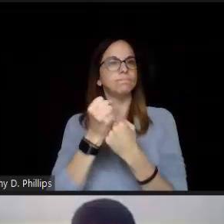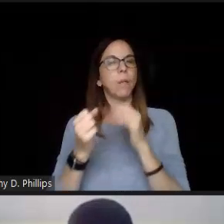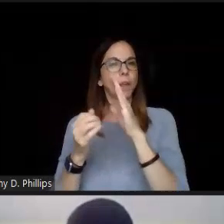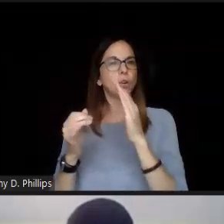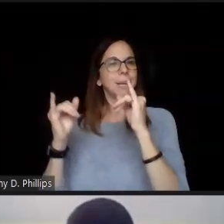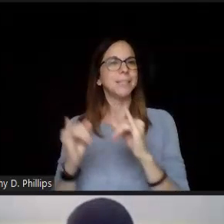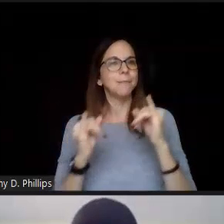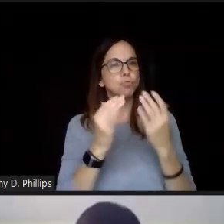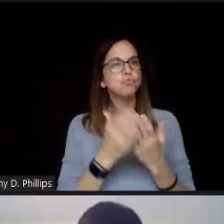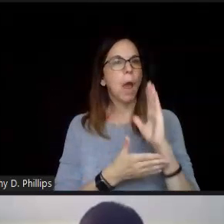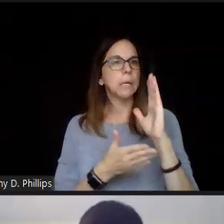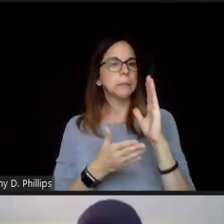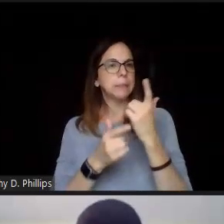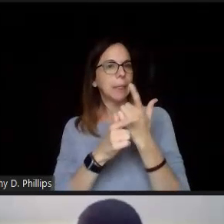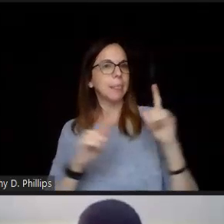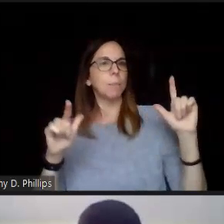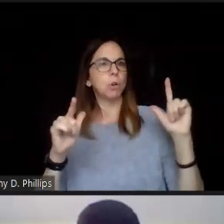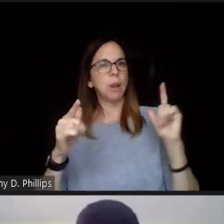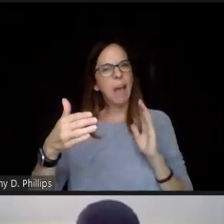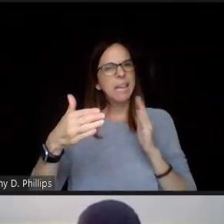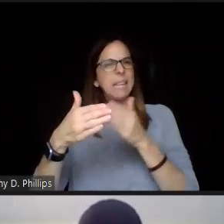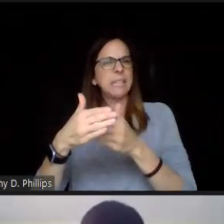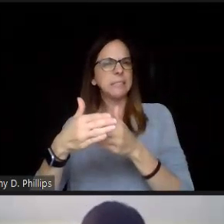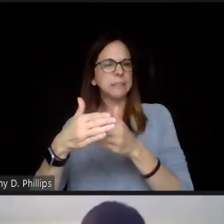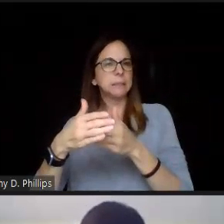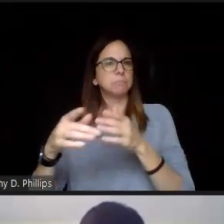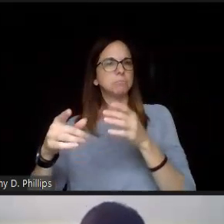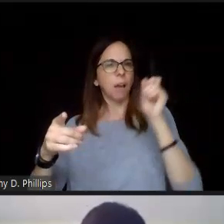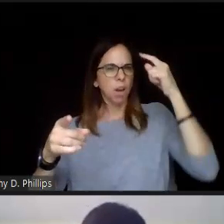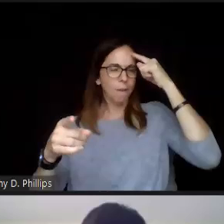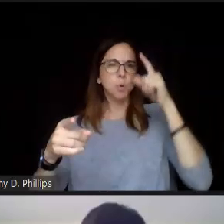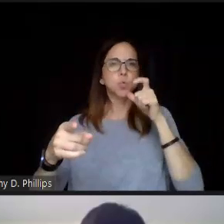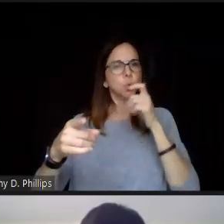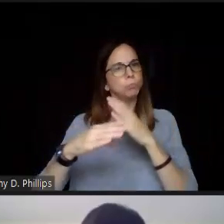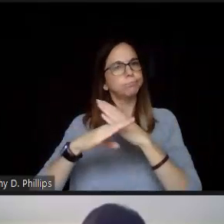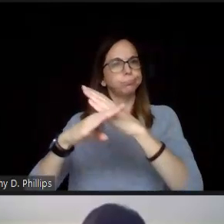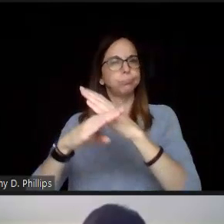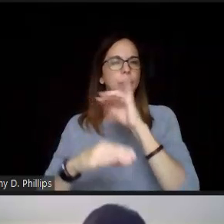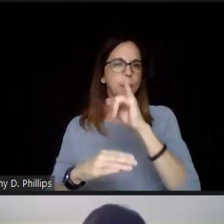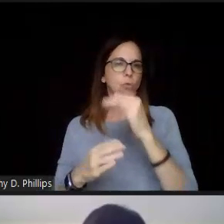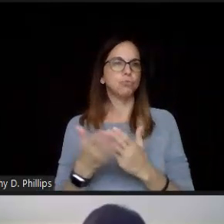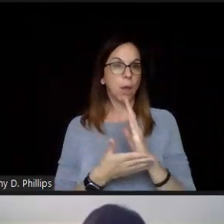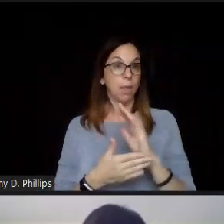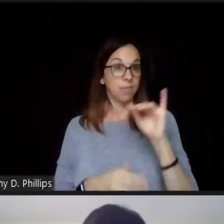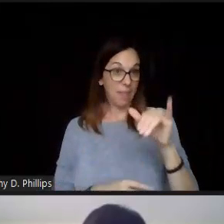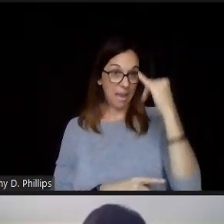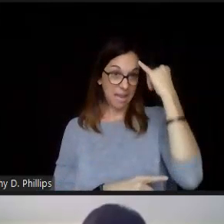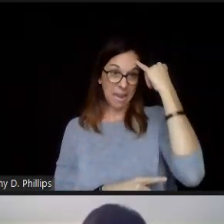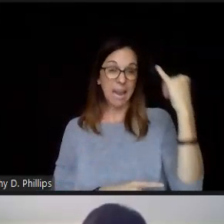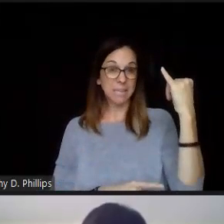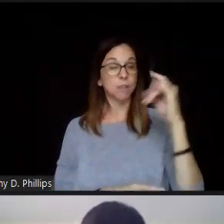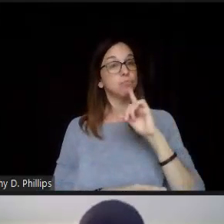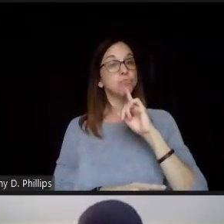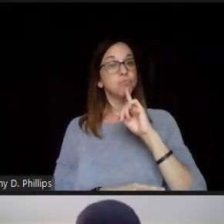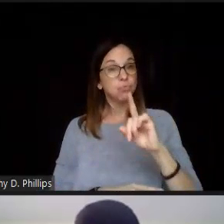liberties against a monarch, against a government who is violating those rights. These ideas